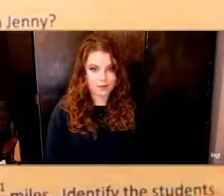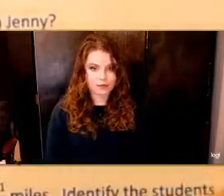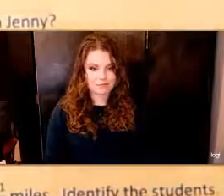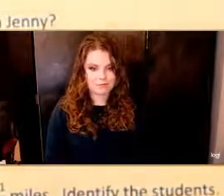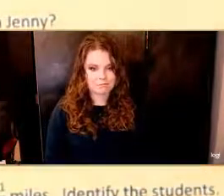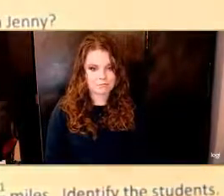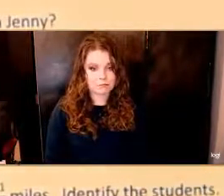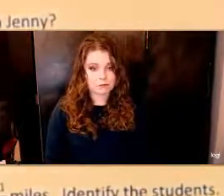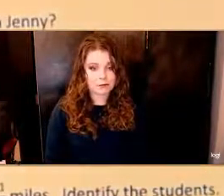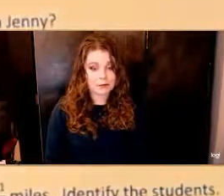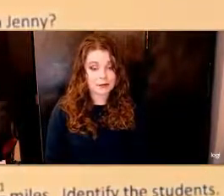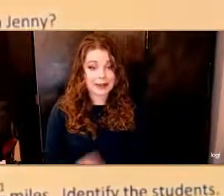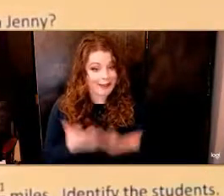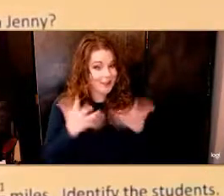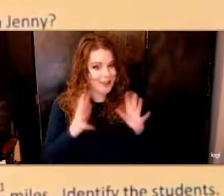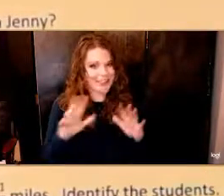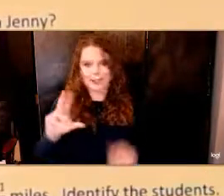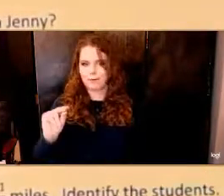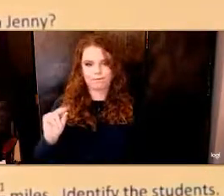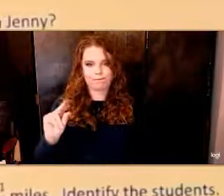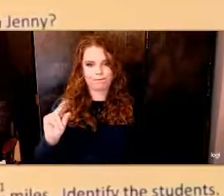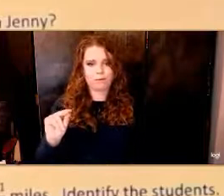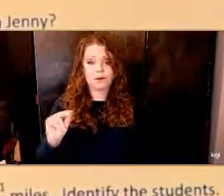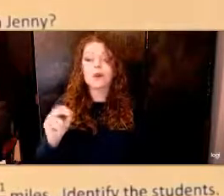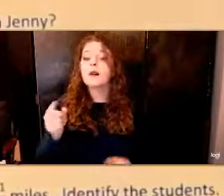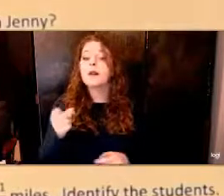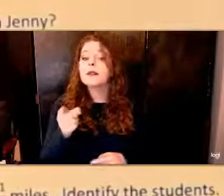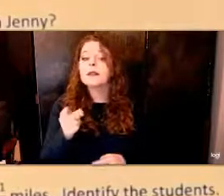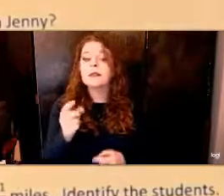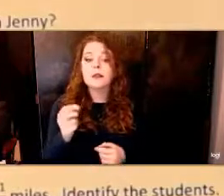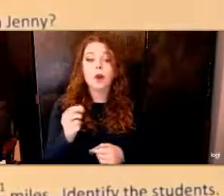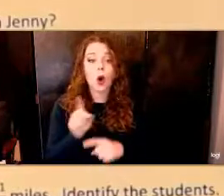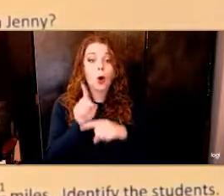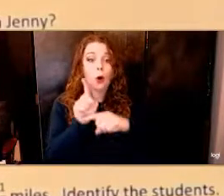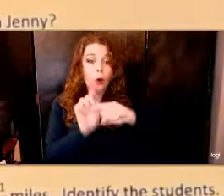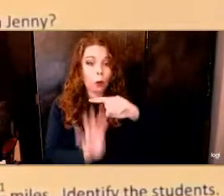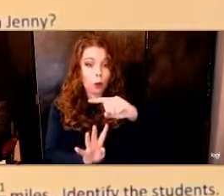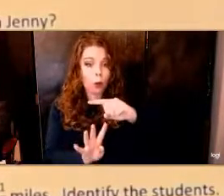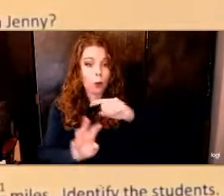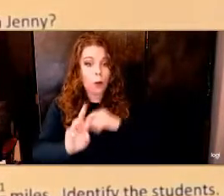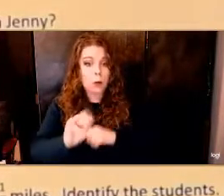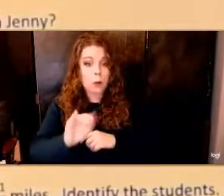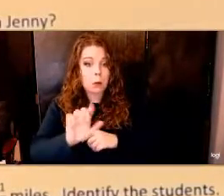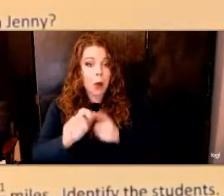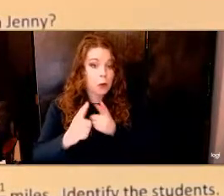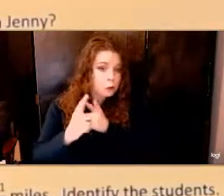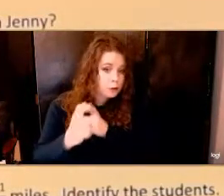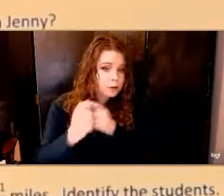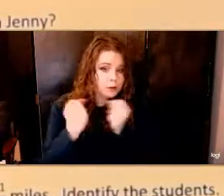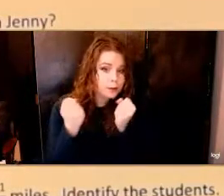That's not the only part it asked me here. It says, how many quarter miles did each student